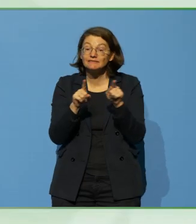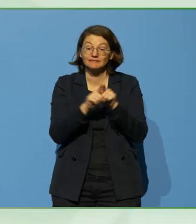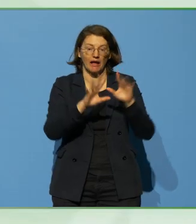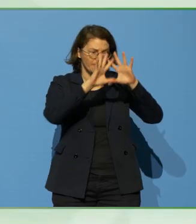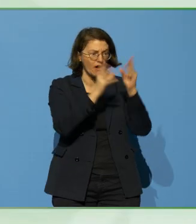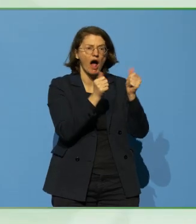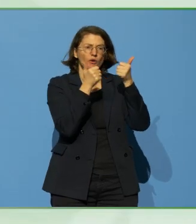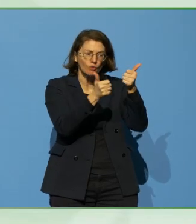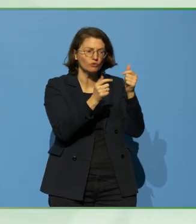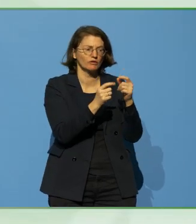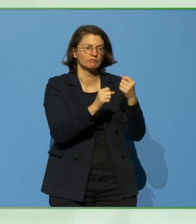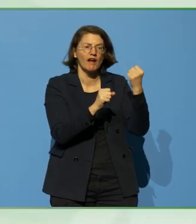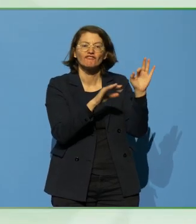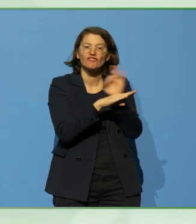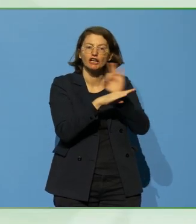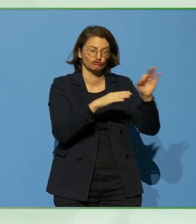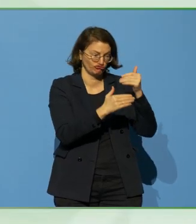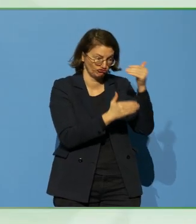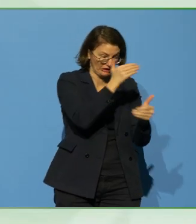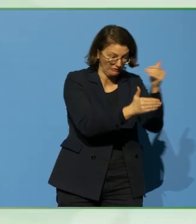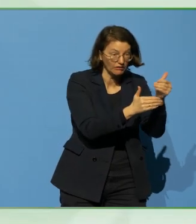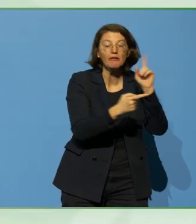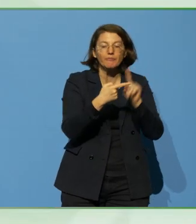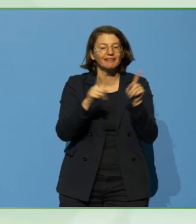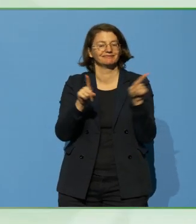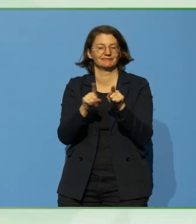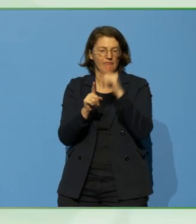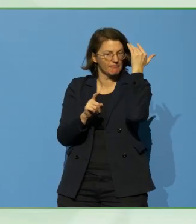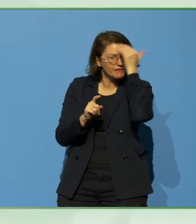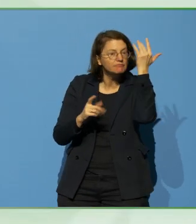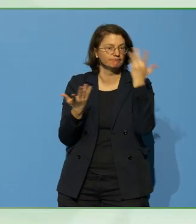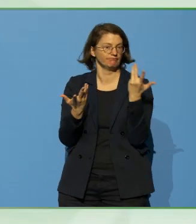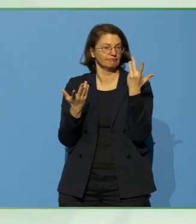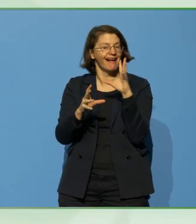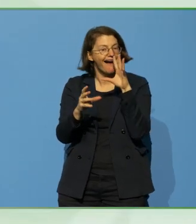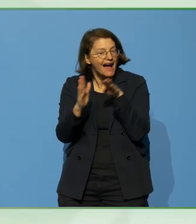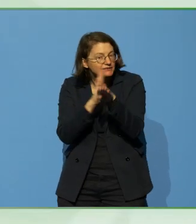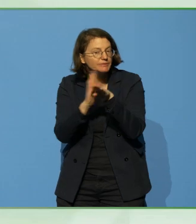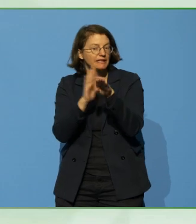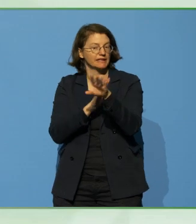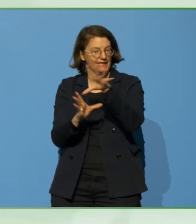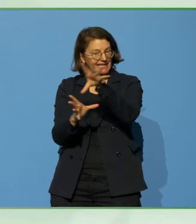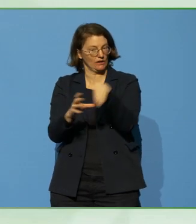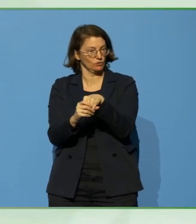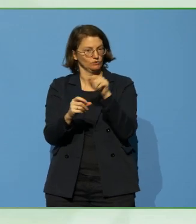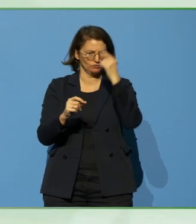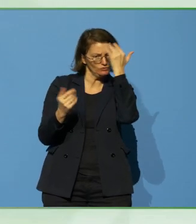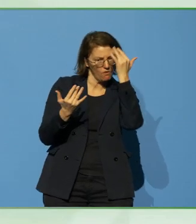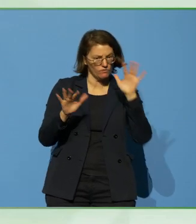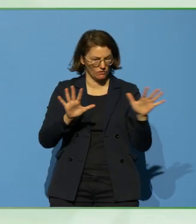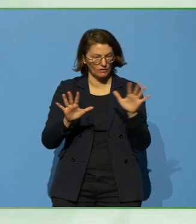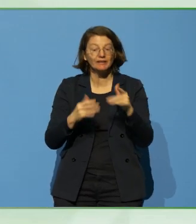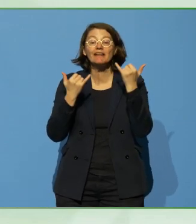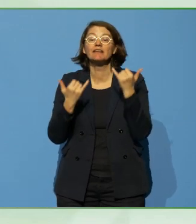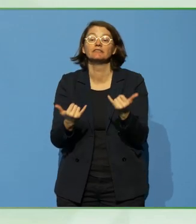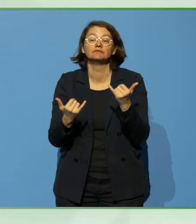predictability. Because we need this to work at 3 a.m. in the best greasy kebab shop on the corner, and also